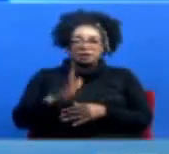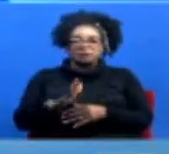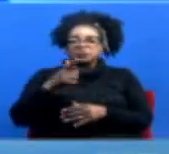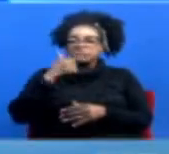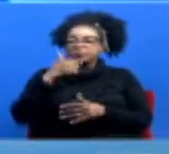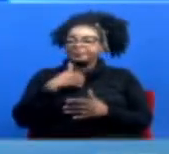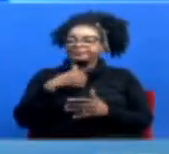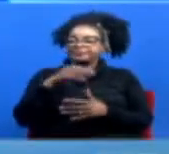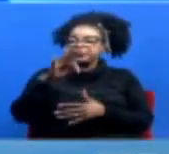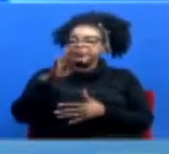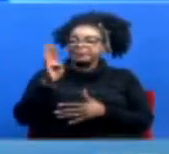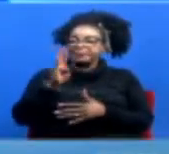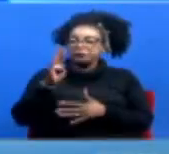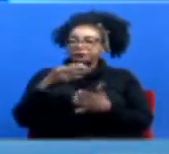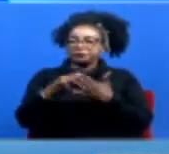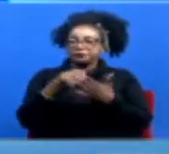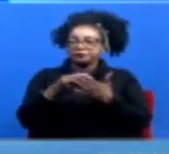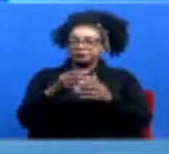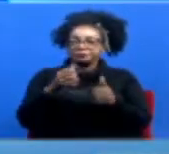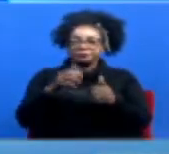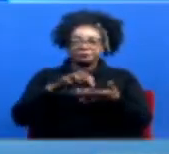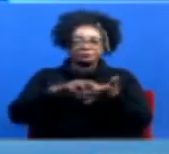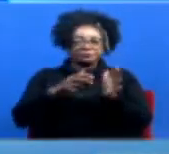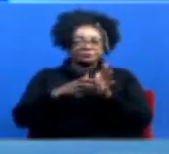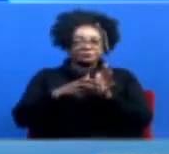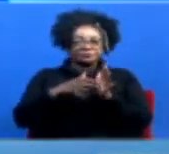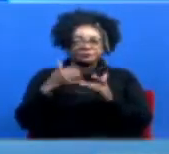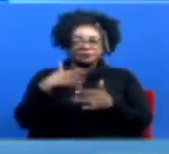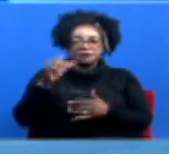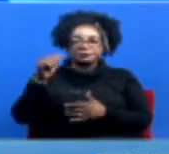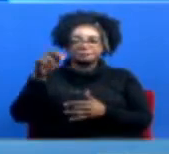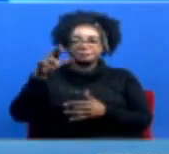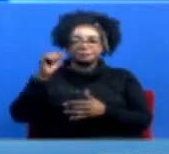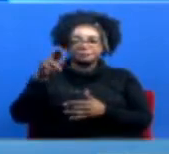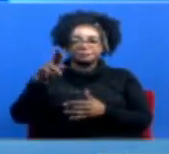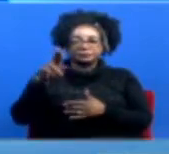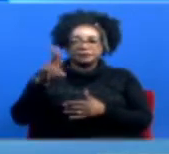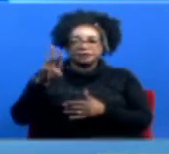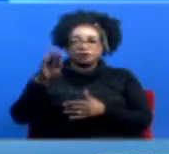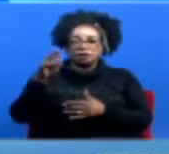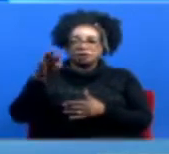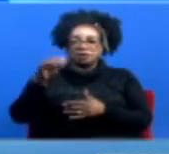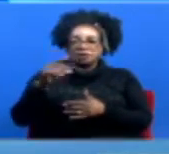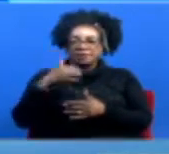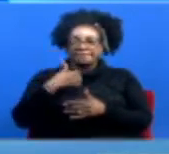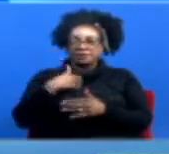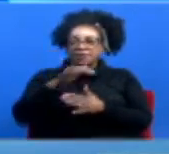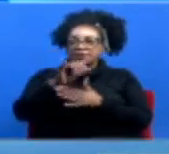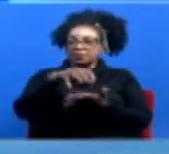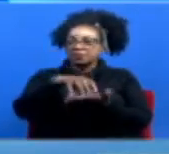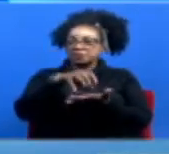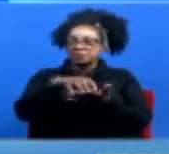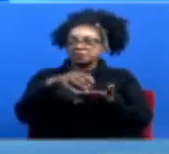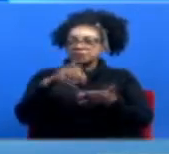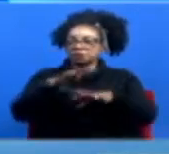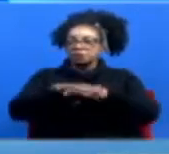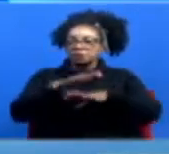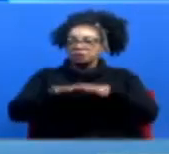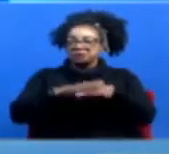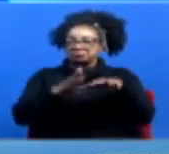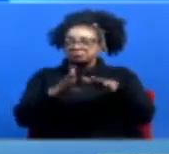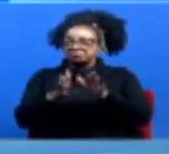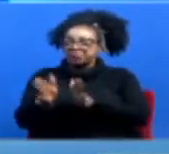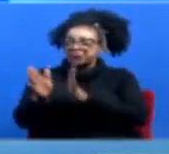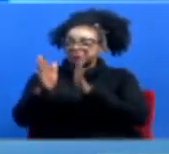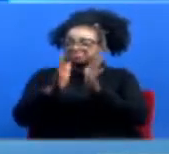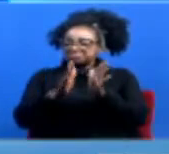trial magistrate Eunice Nyoto in the Aror Kimore Dams graft case has blamed the collapse of the case on a choreographed prosecution-led acquittal